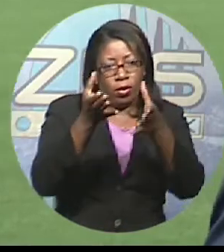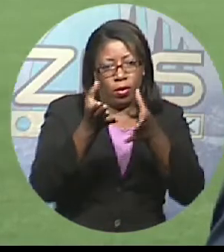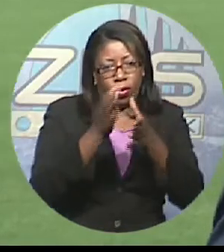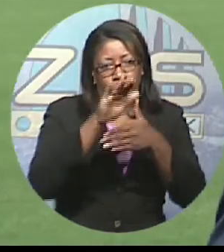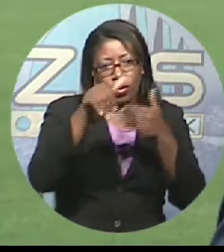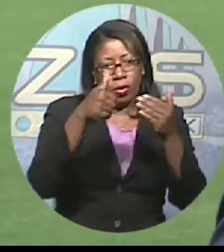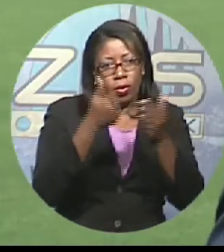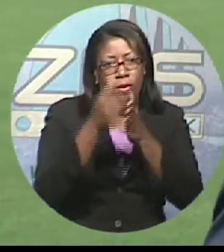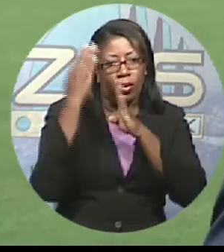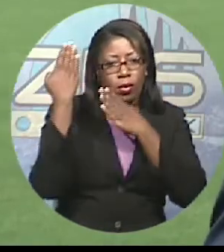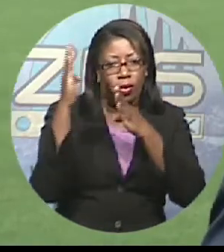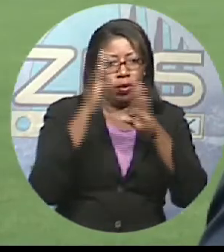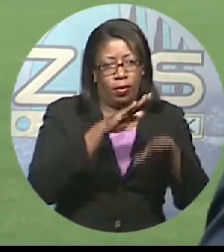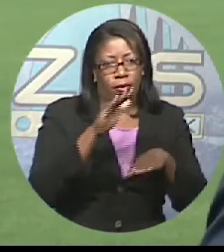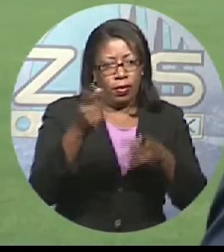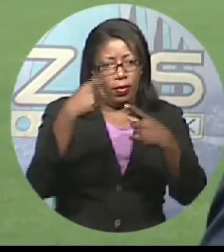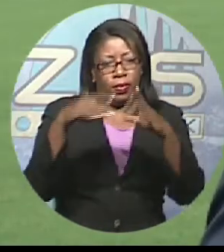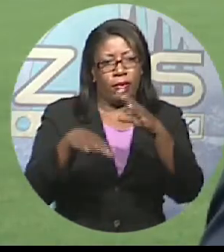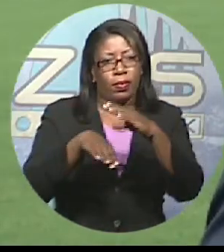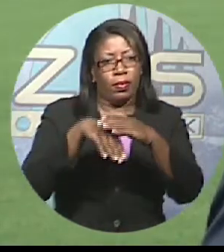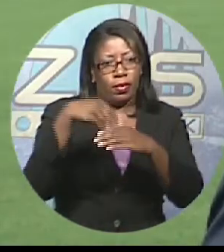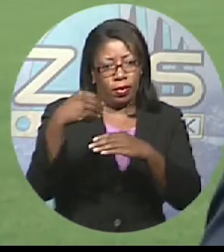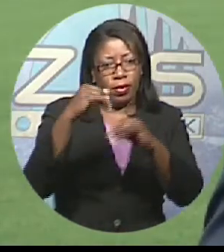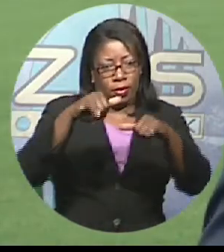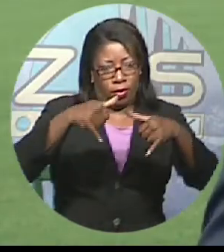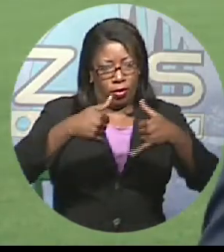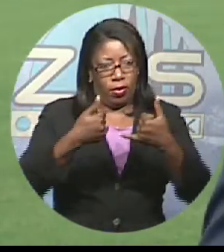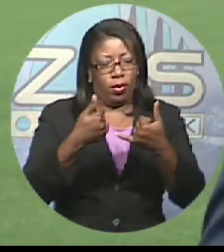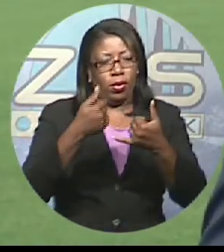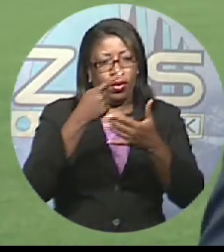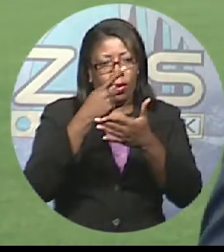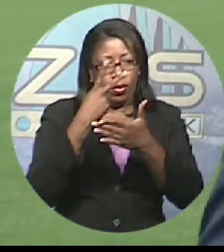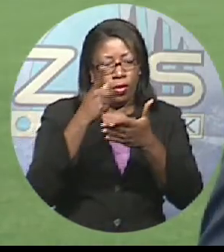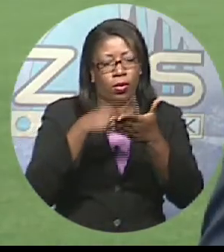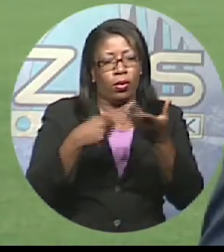come out and enjoy what the Bahamas is doing. Jared Higgs, ZNS Network News.